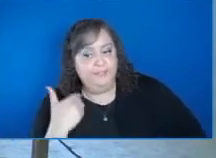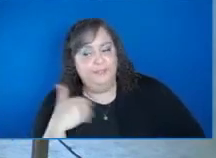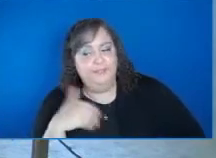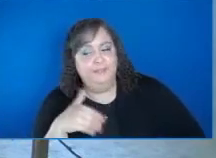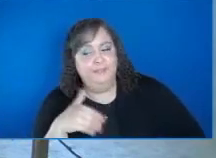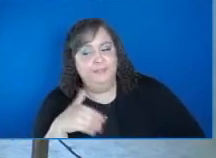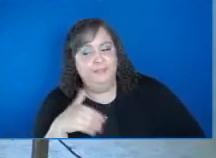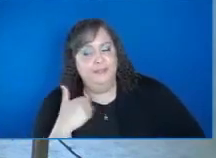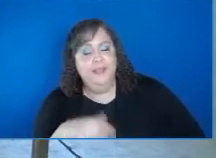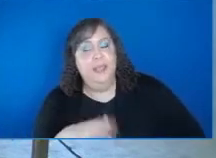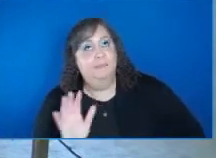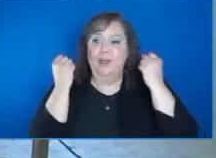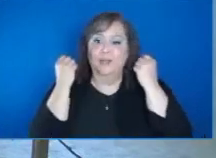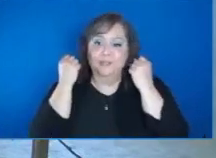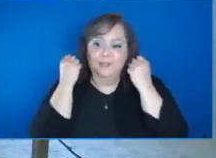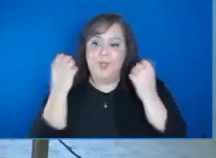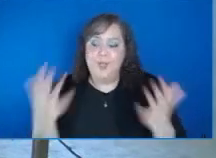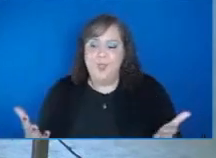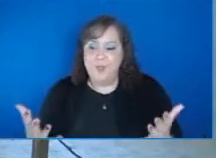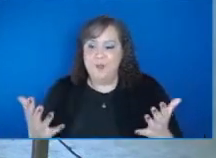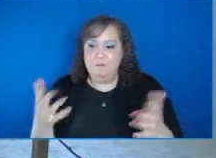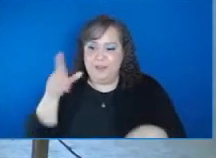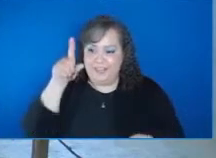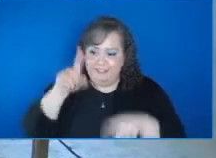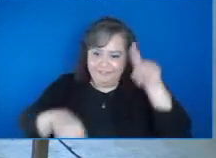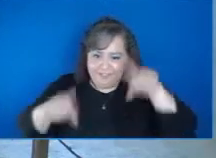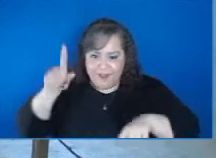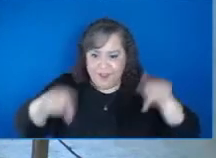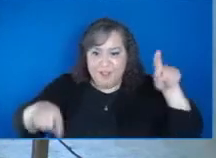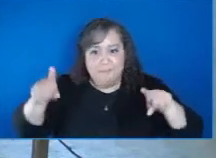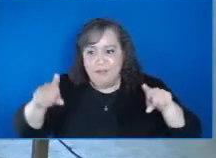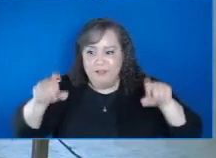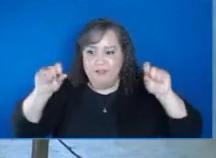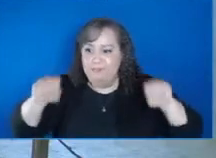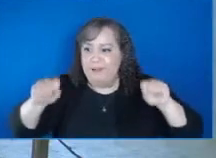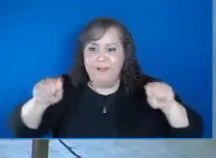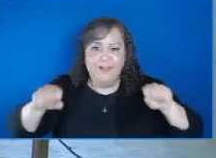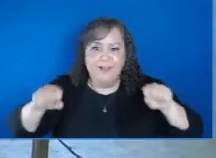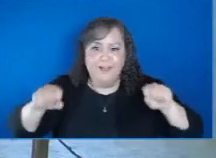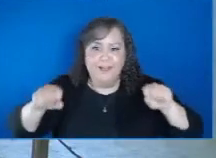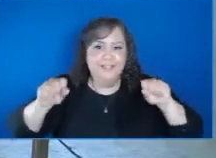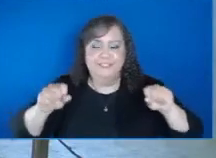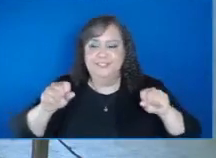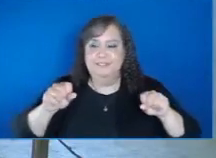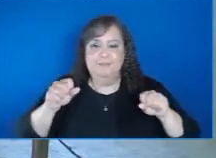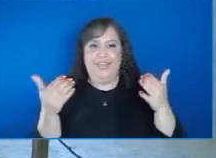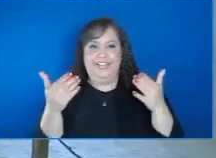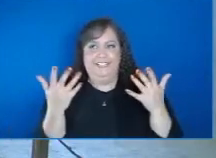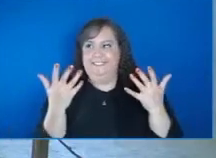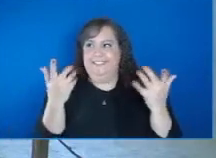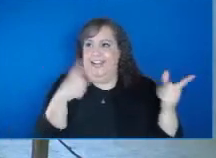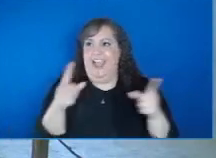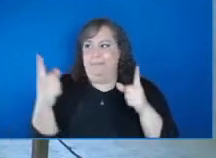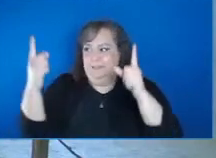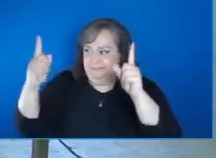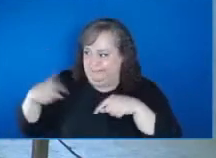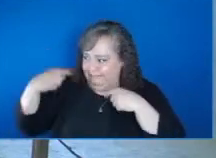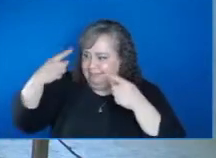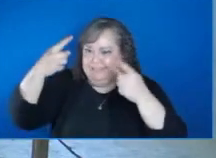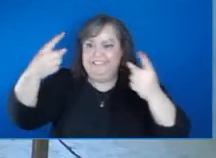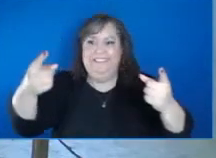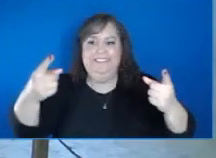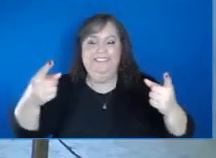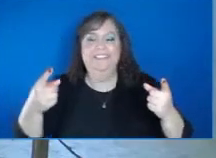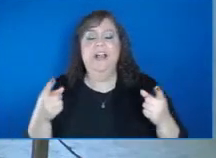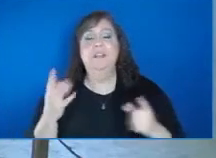many variables at play there. Okay. So many different things that have happened since that time. It was quite a long